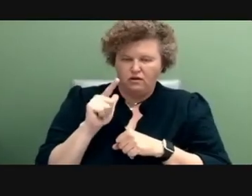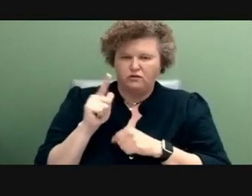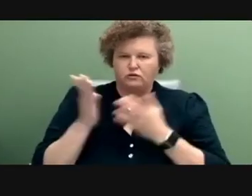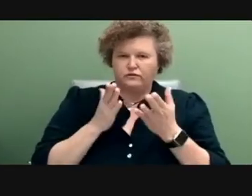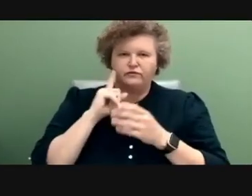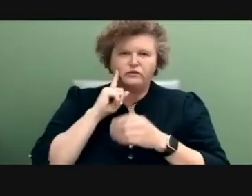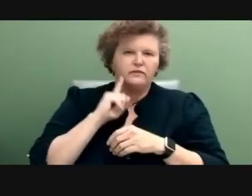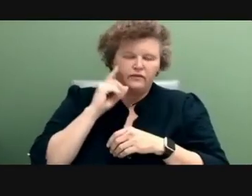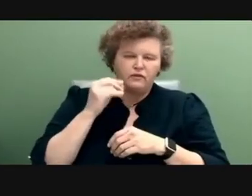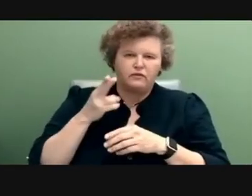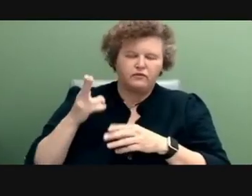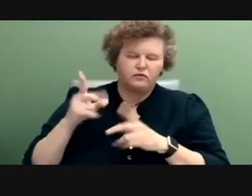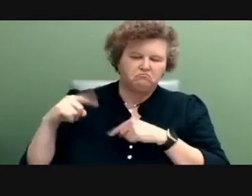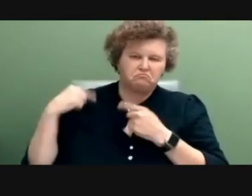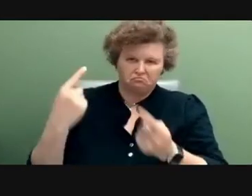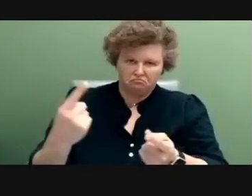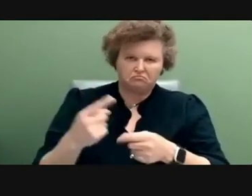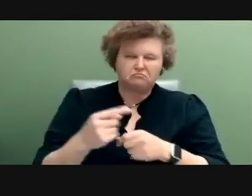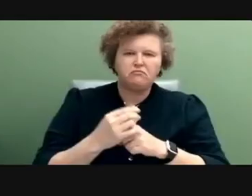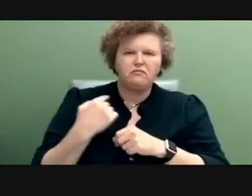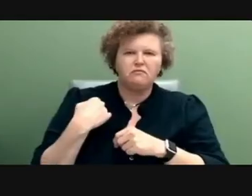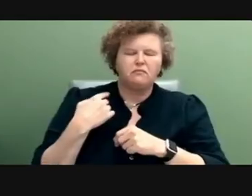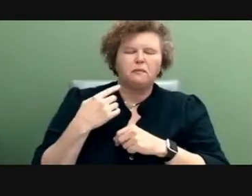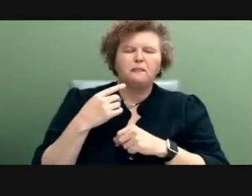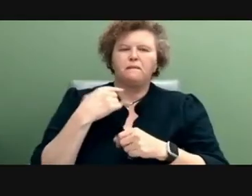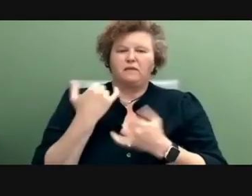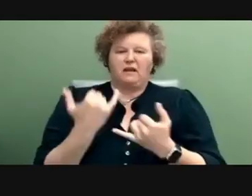for NorCal Services for the Deaf and Hard of Hearing.